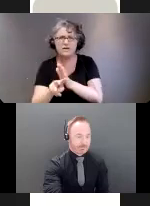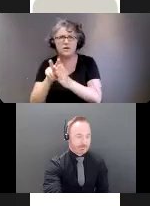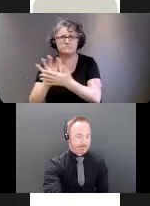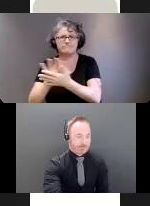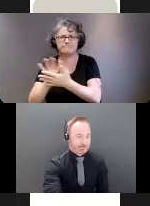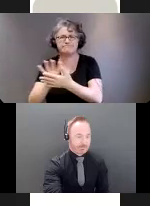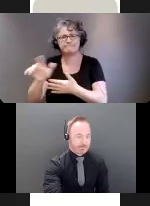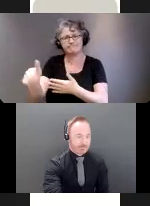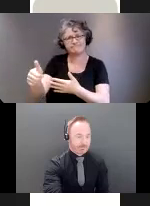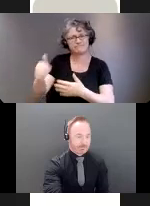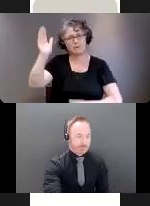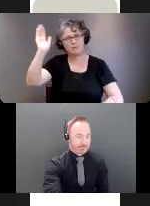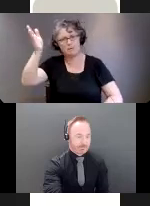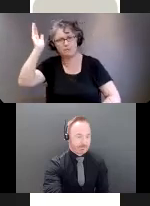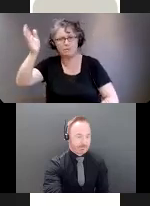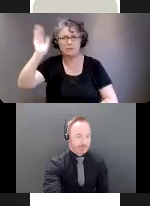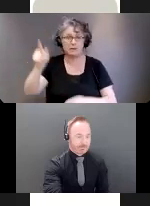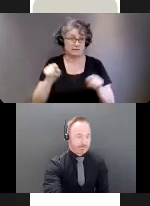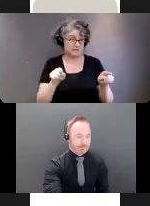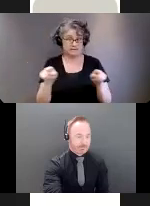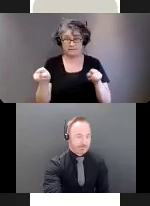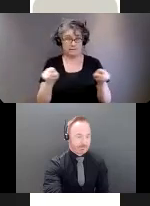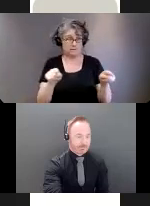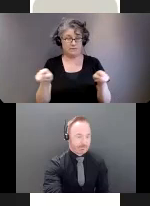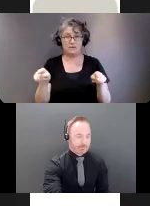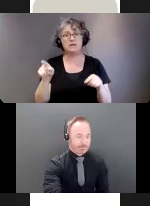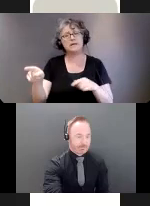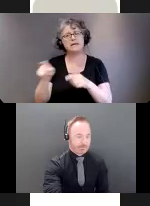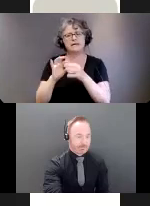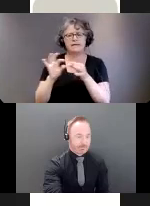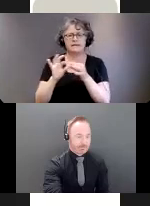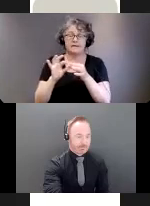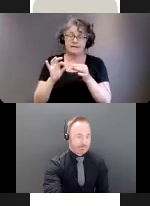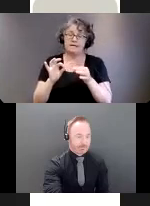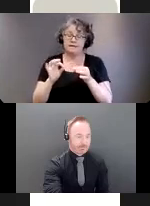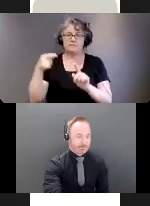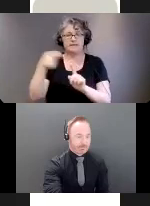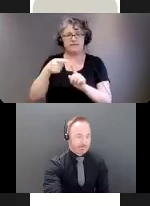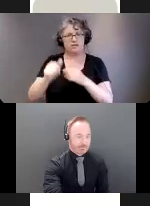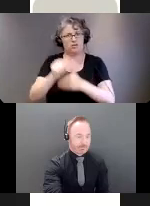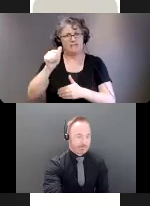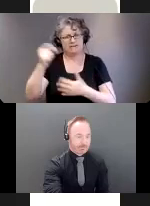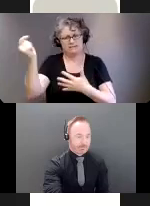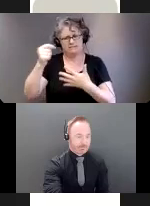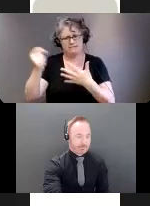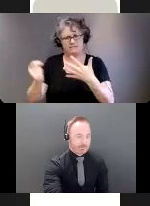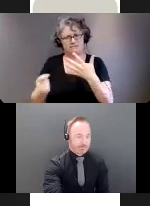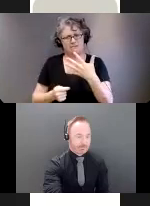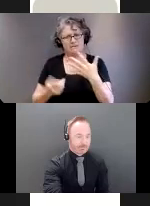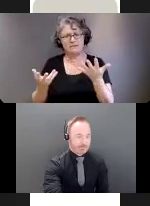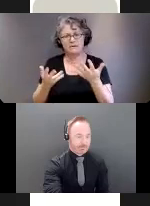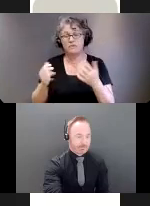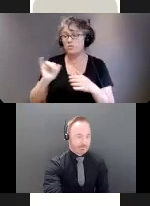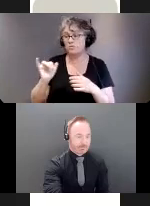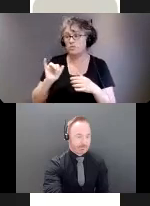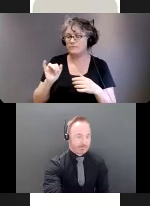Peter presenting on the right side. And Peter talks about those specific risk factors. And